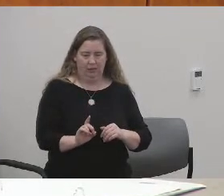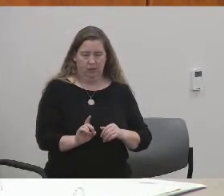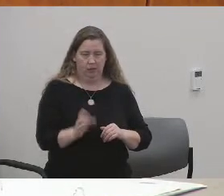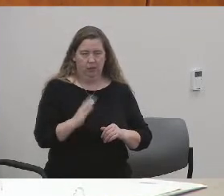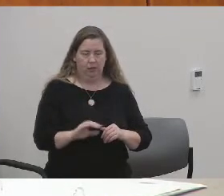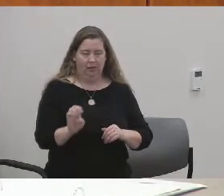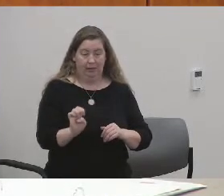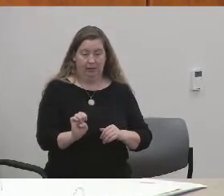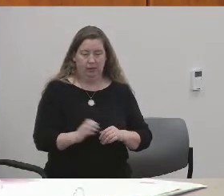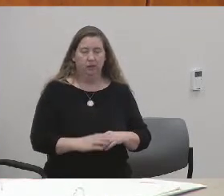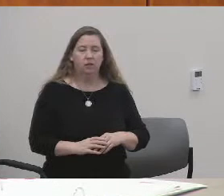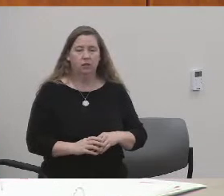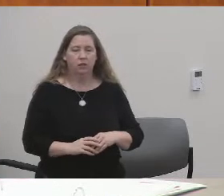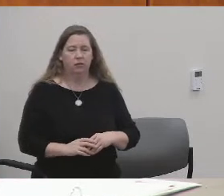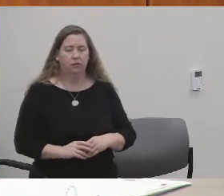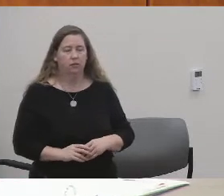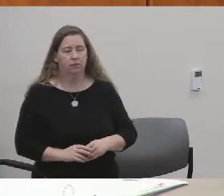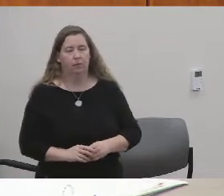E.